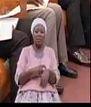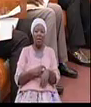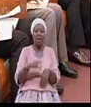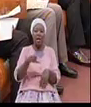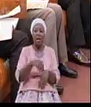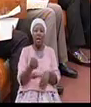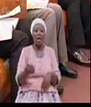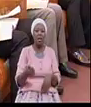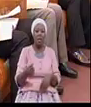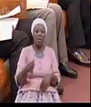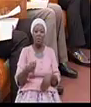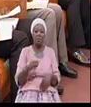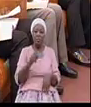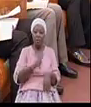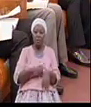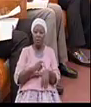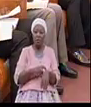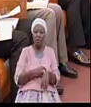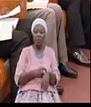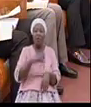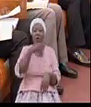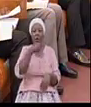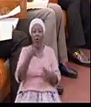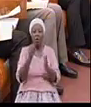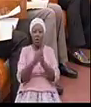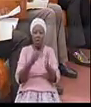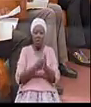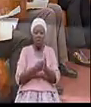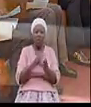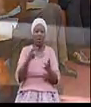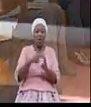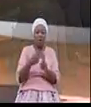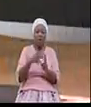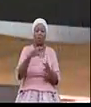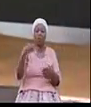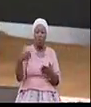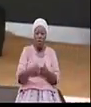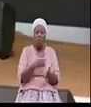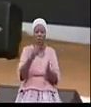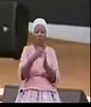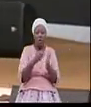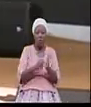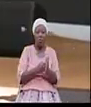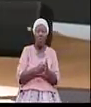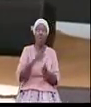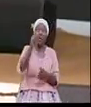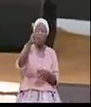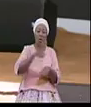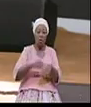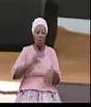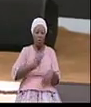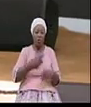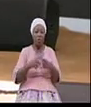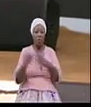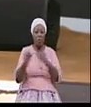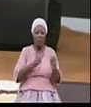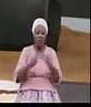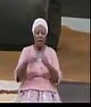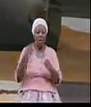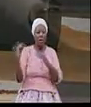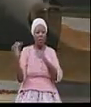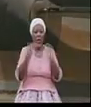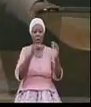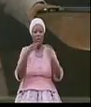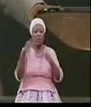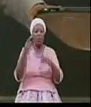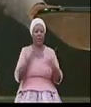any dispensation, Old Testament or New Testament, he calls us to fight the battle